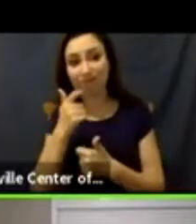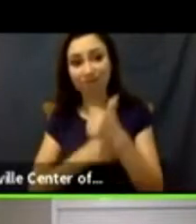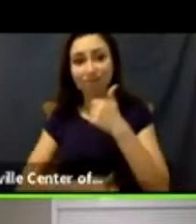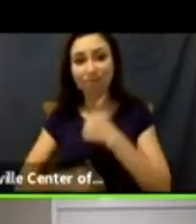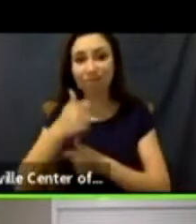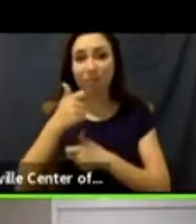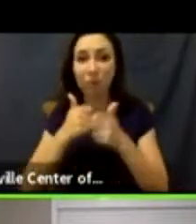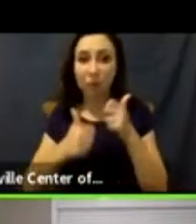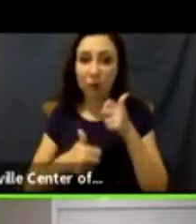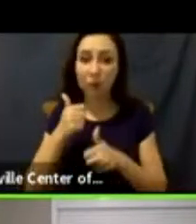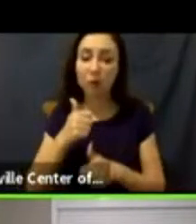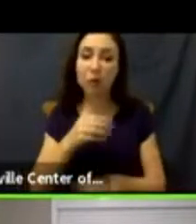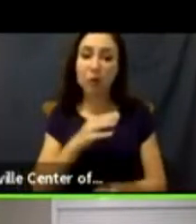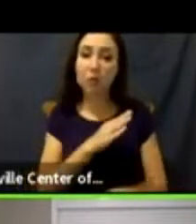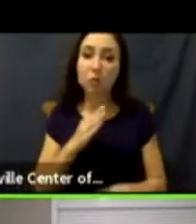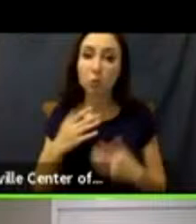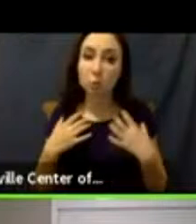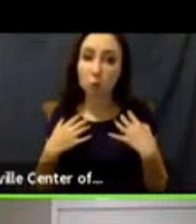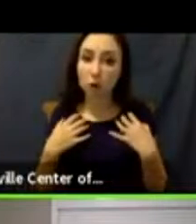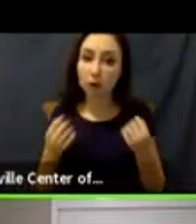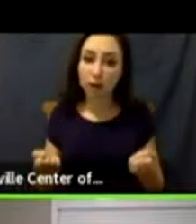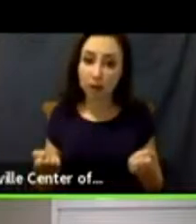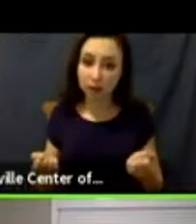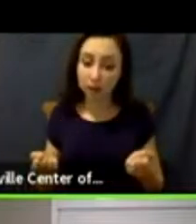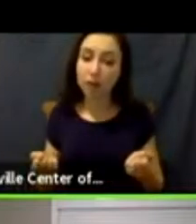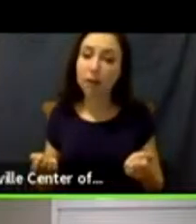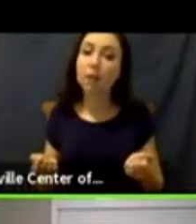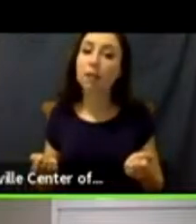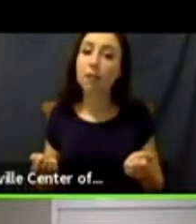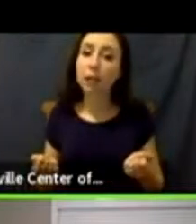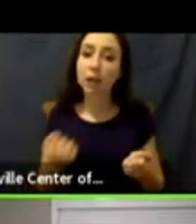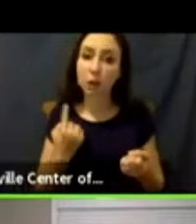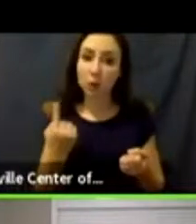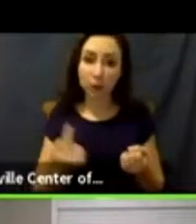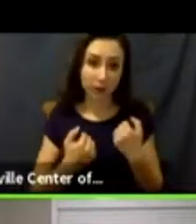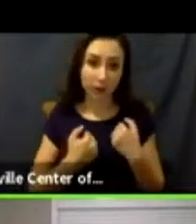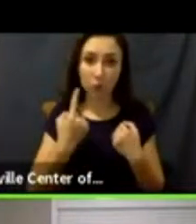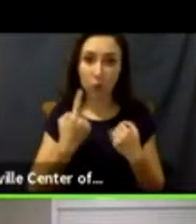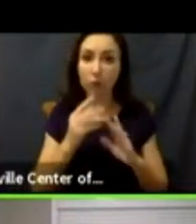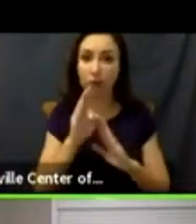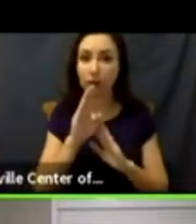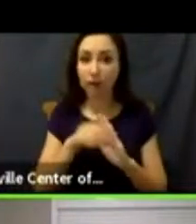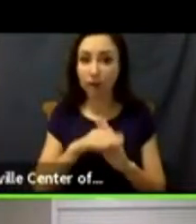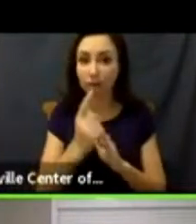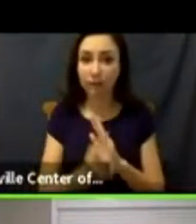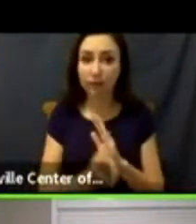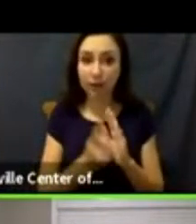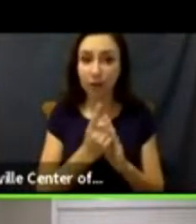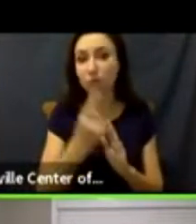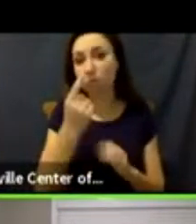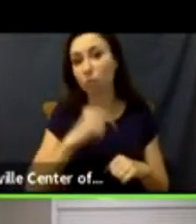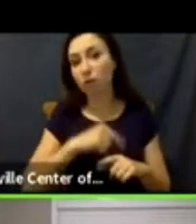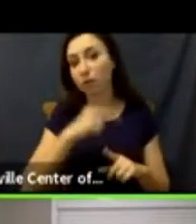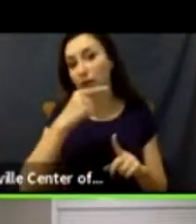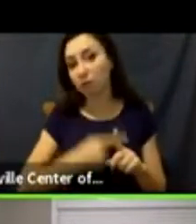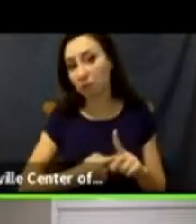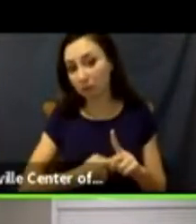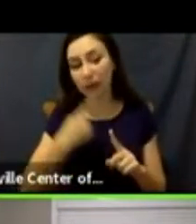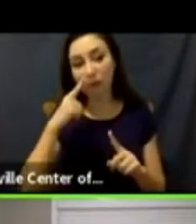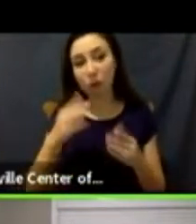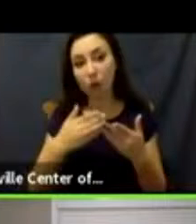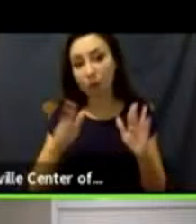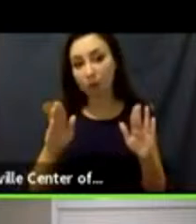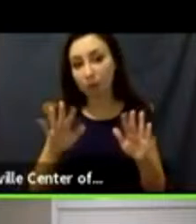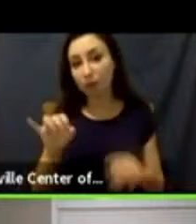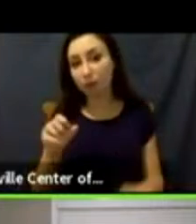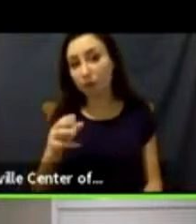that the Board of Health has only one half an hour once a month of public forum, which you're